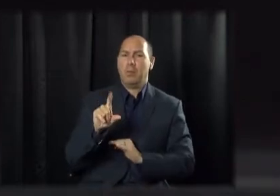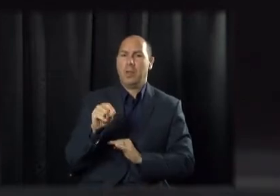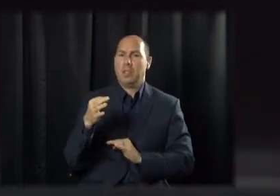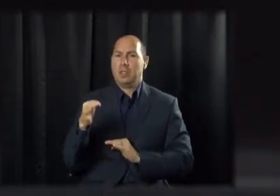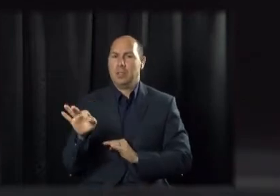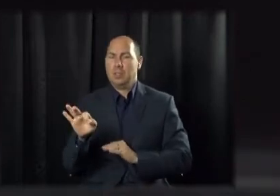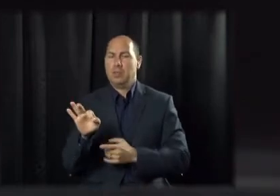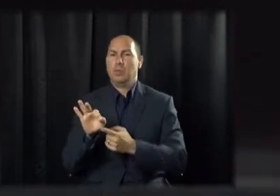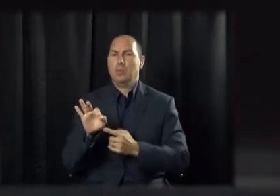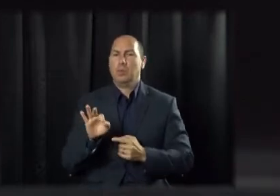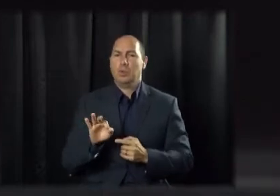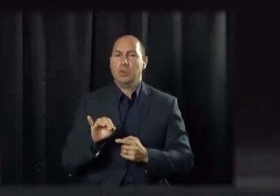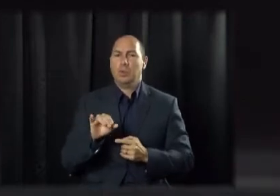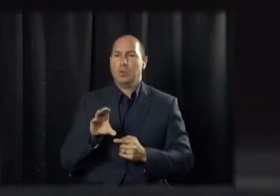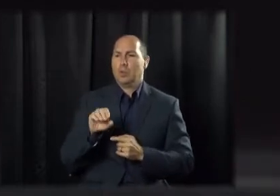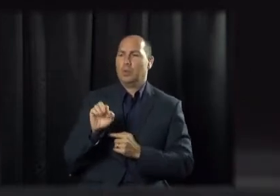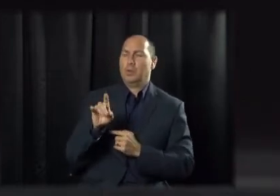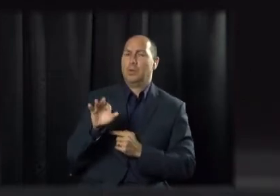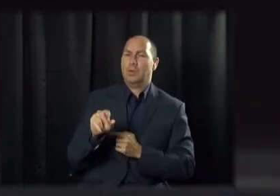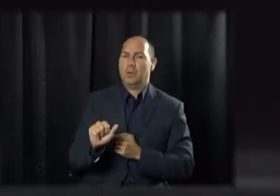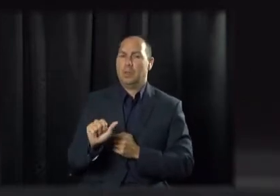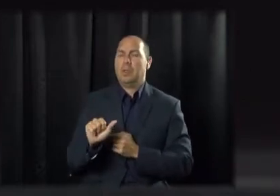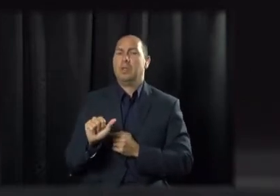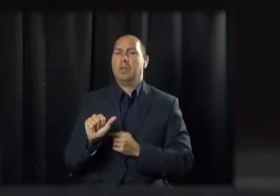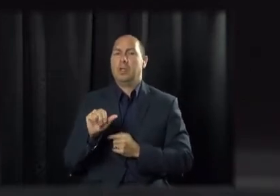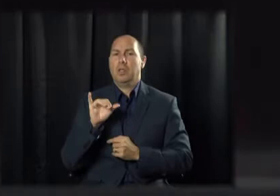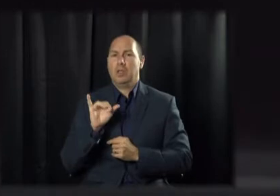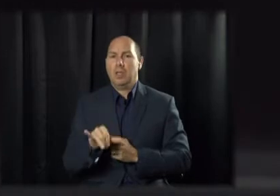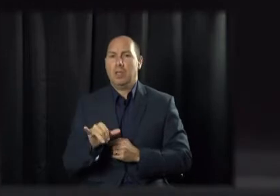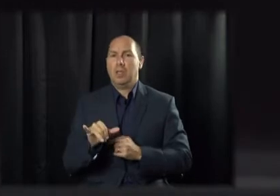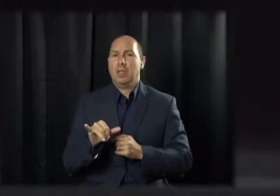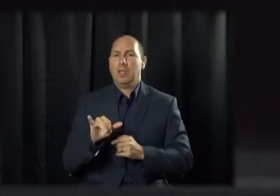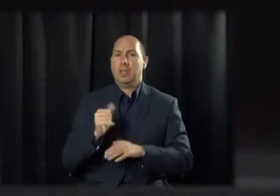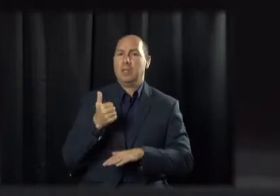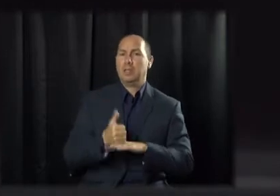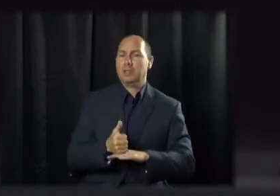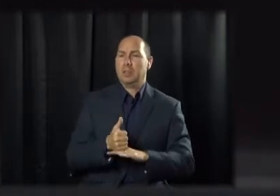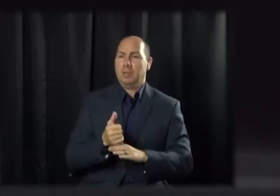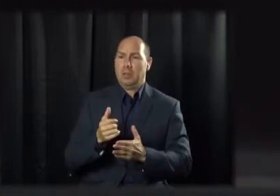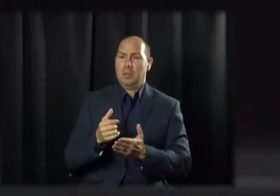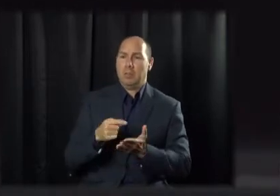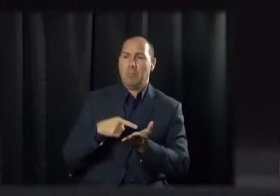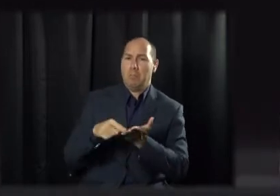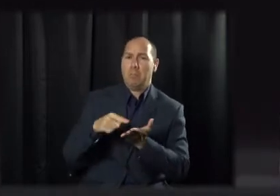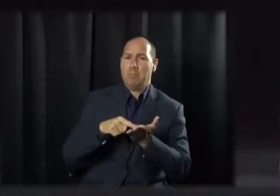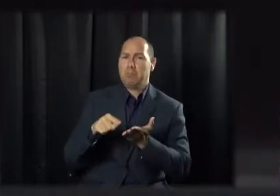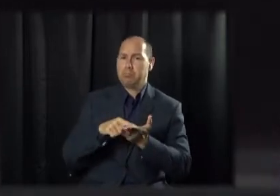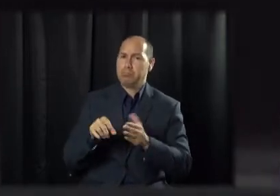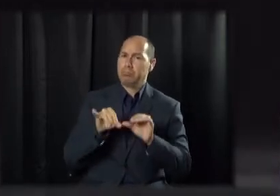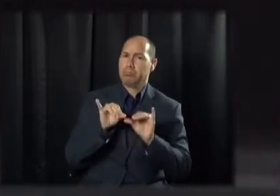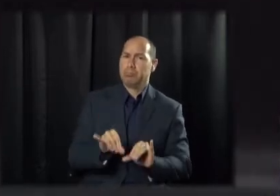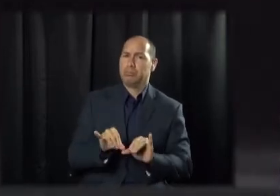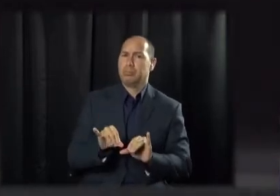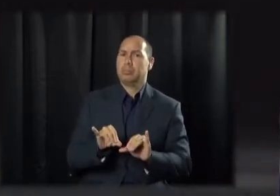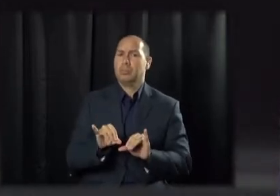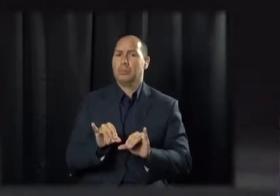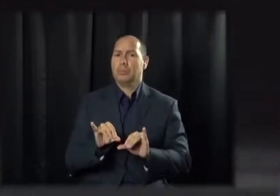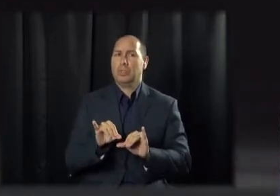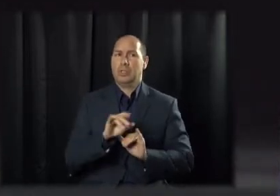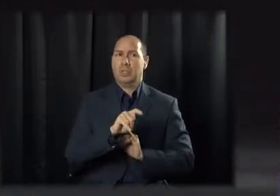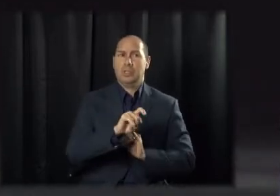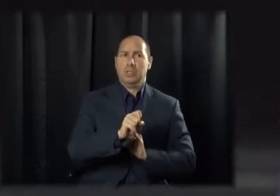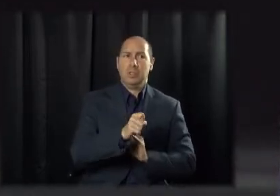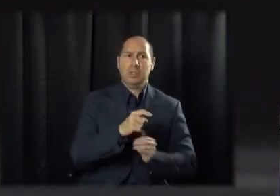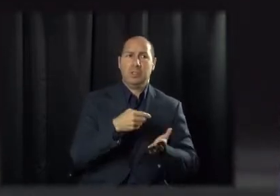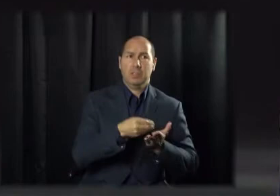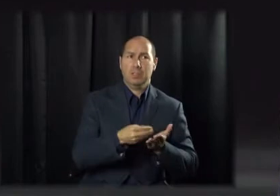revenues are defined by the bond indenture, which requires a fixed payment transfer of sales and use tax collected by the Commonwealth. The